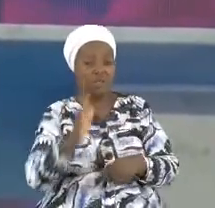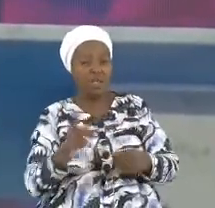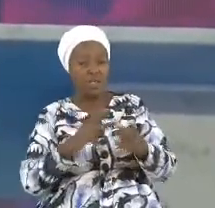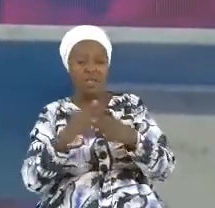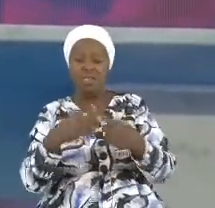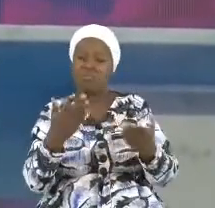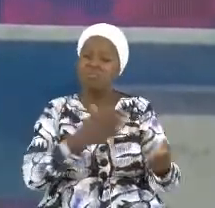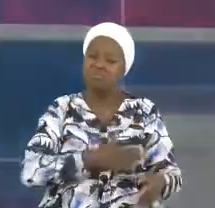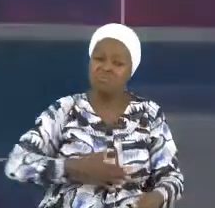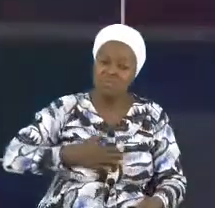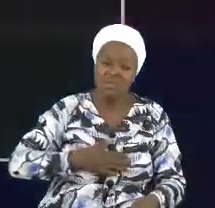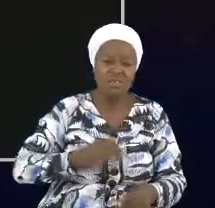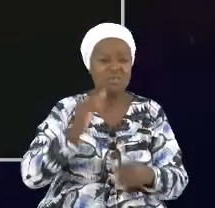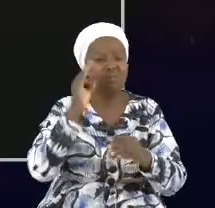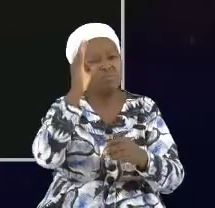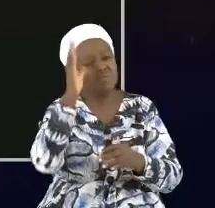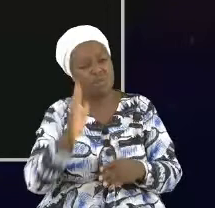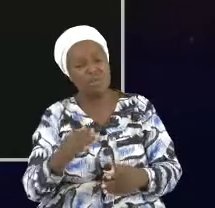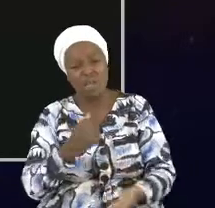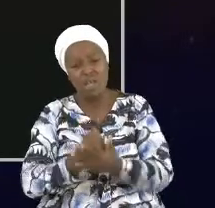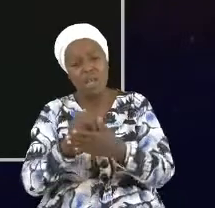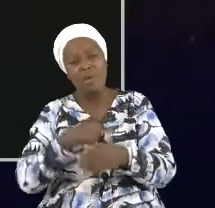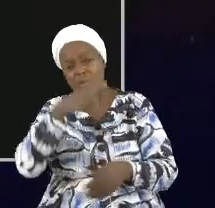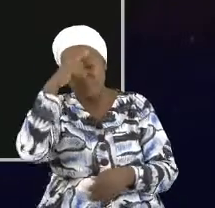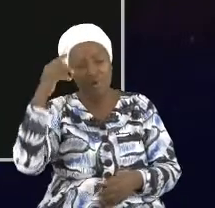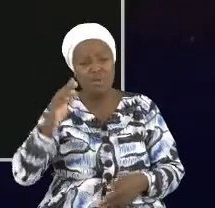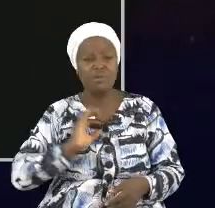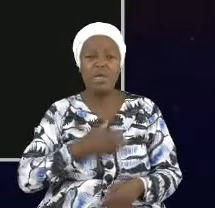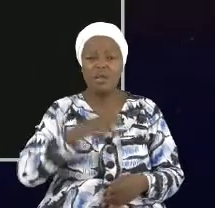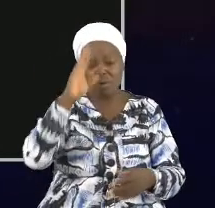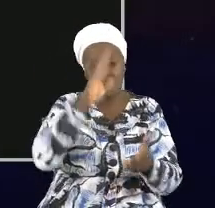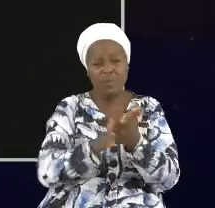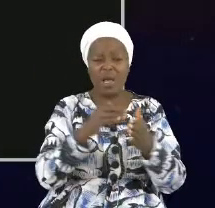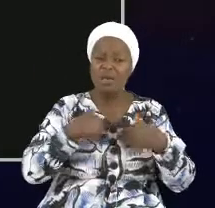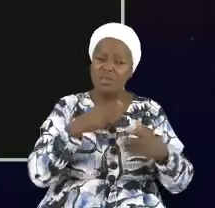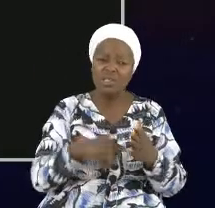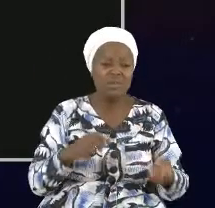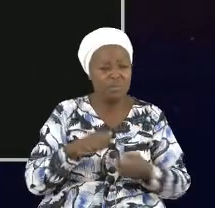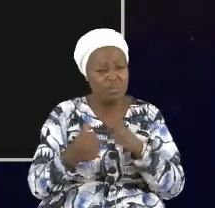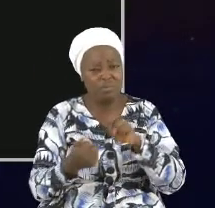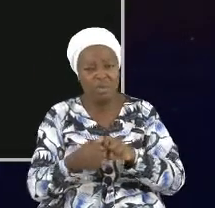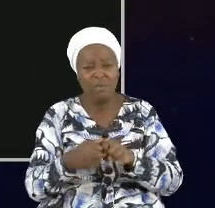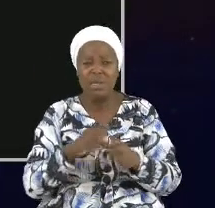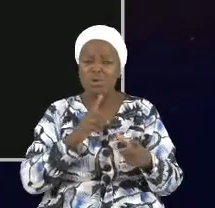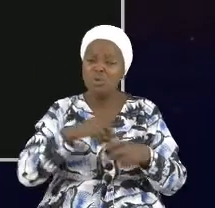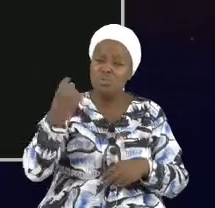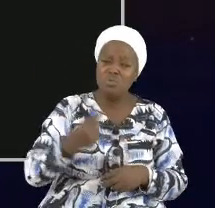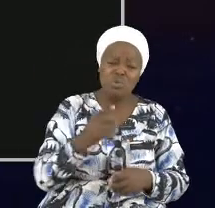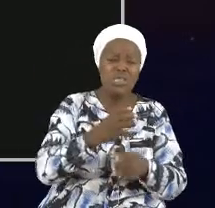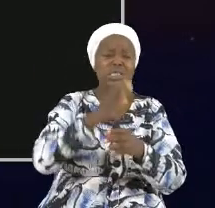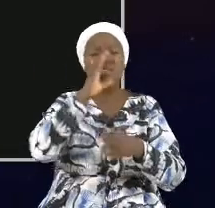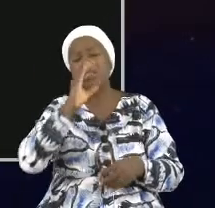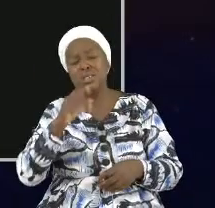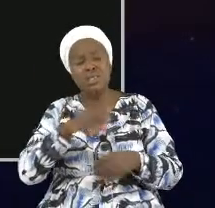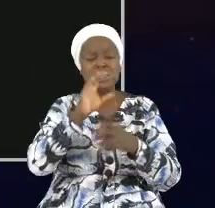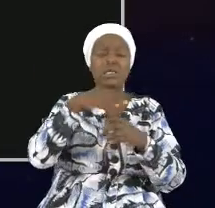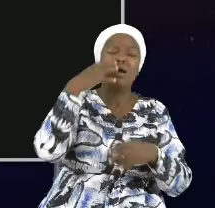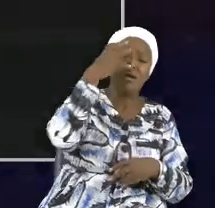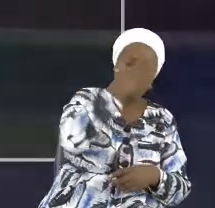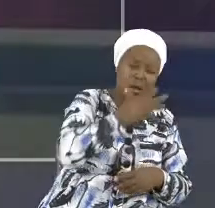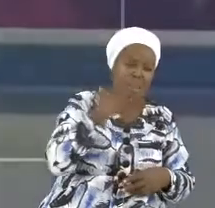Always drinking. And he could not have the power to overcome that drinking habit. I